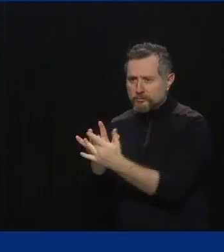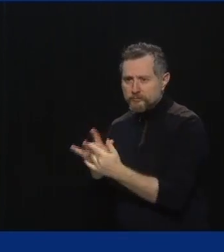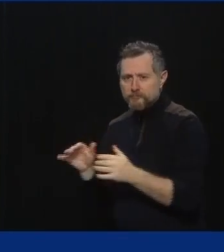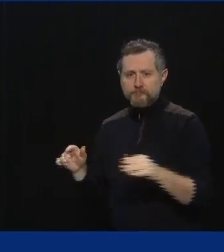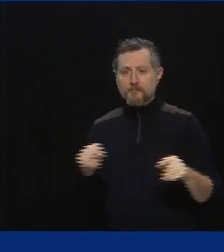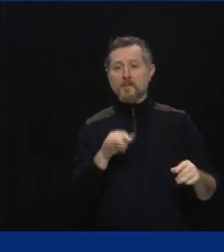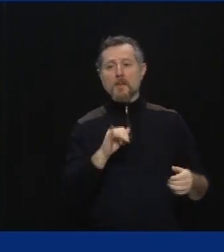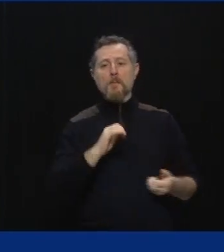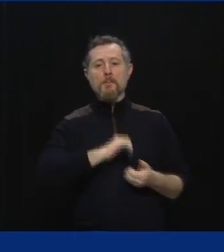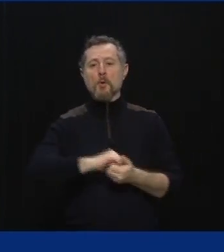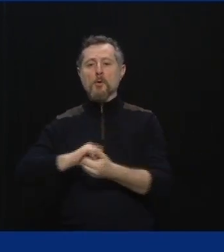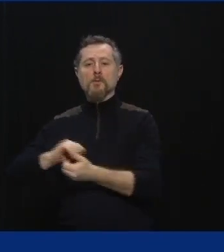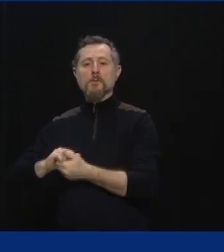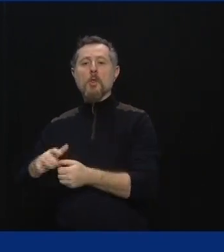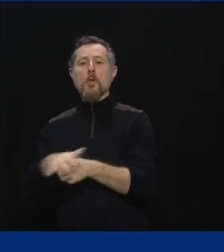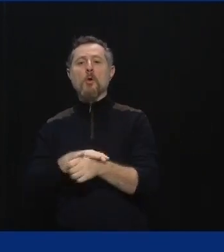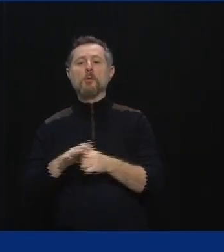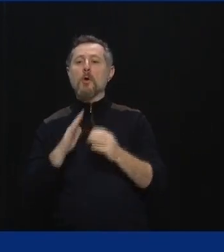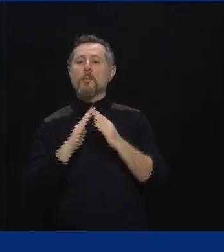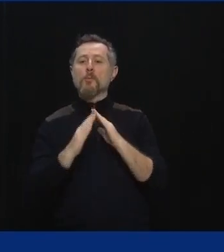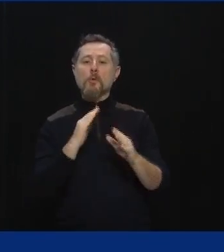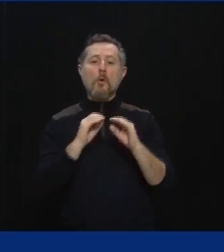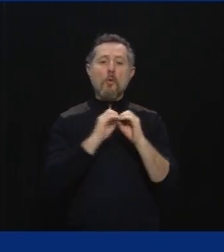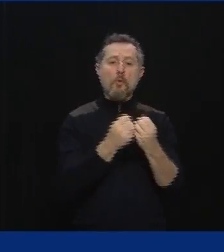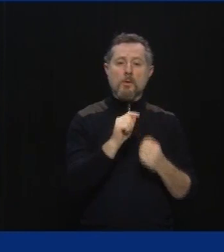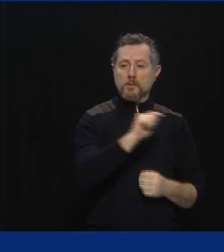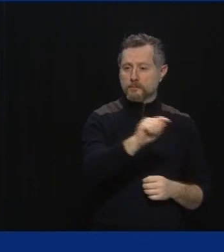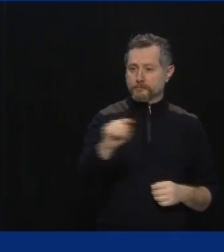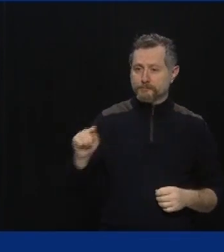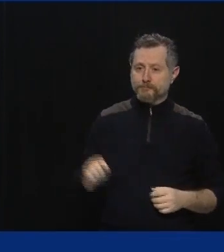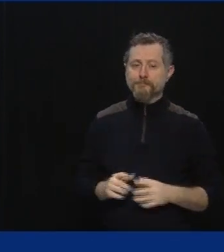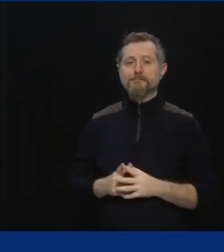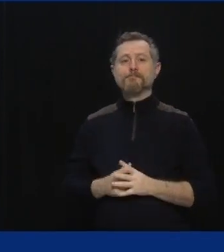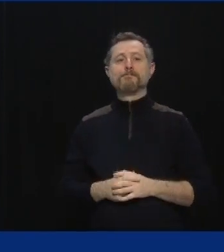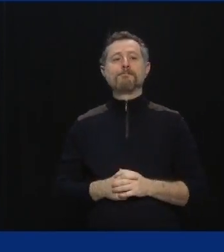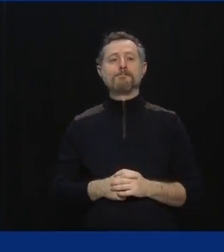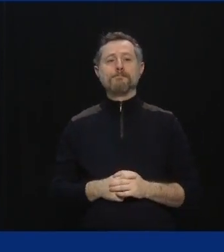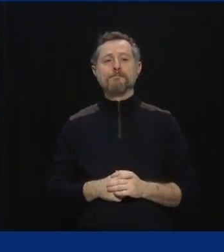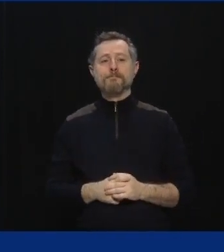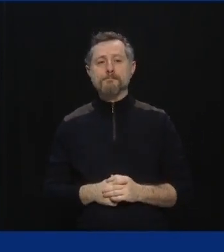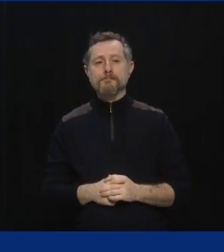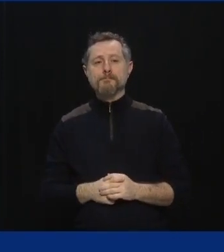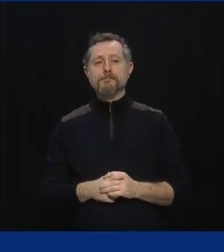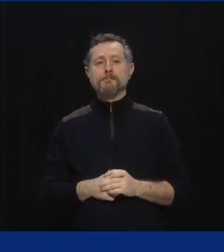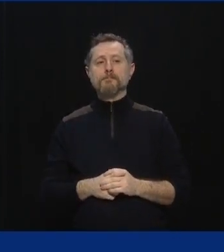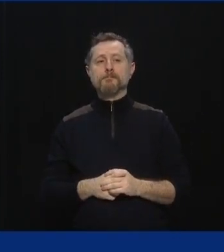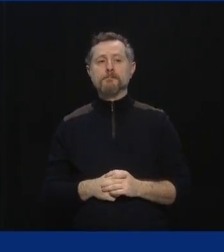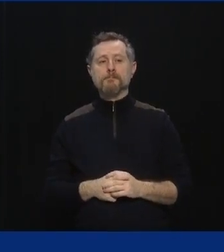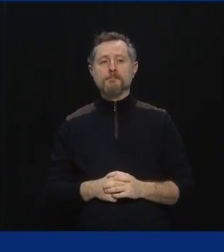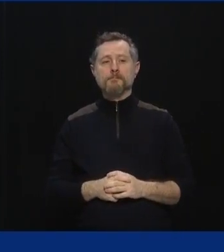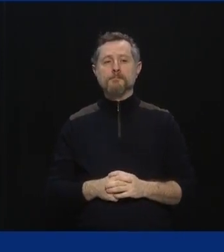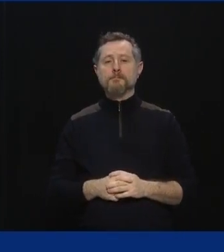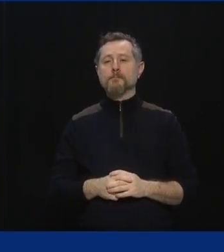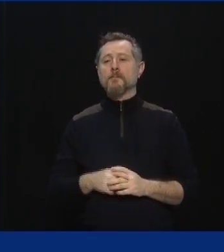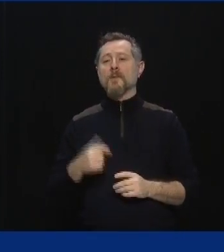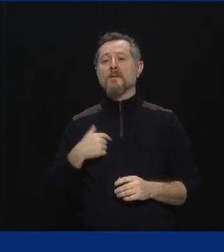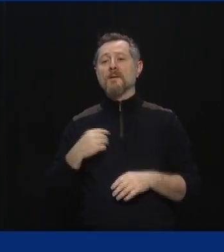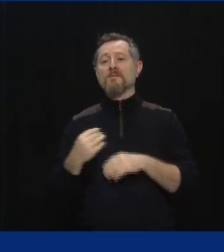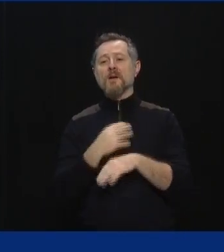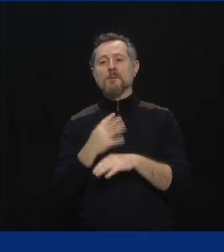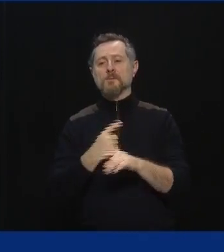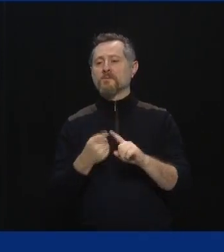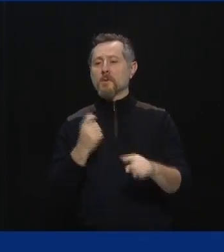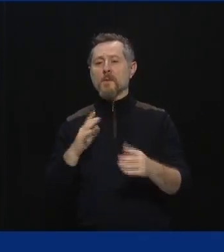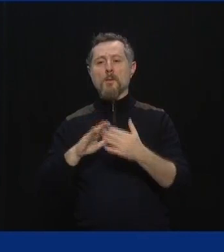with local community organizations as part of this outreach. And we have been guided by advice from the Community